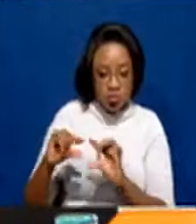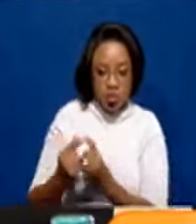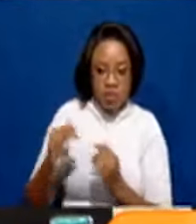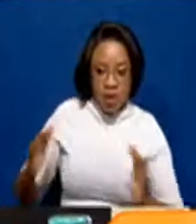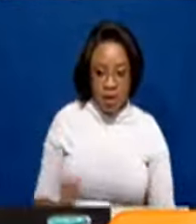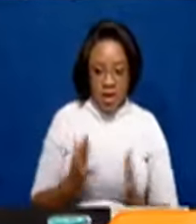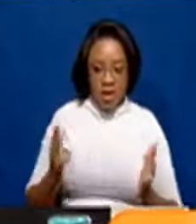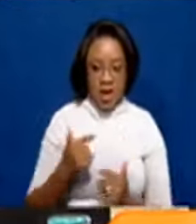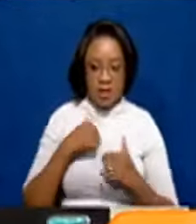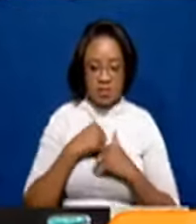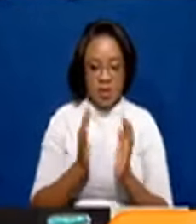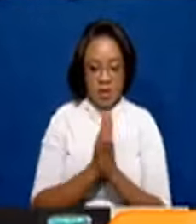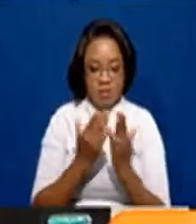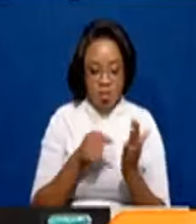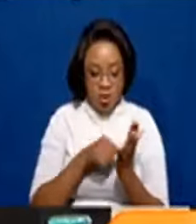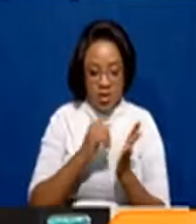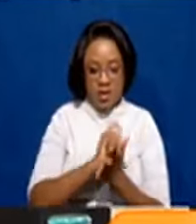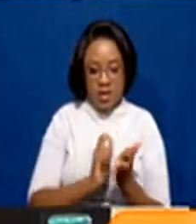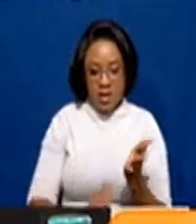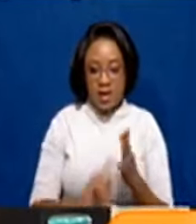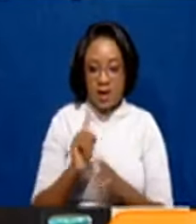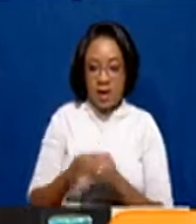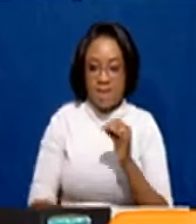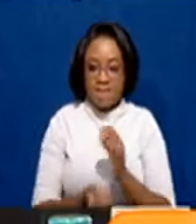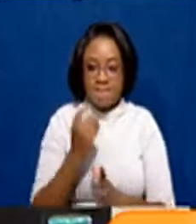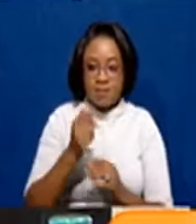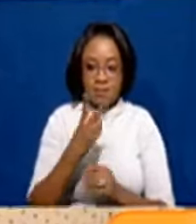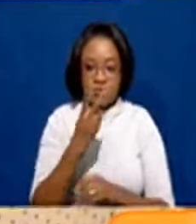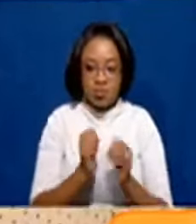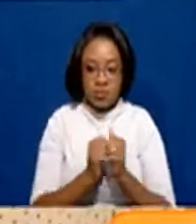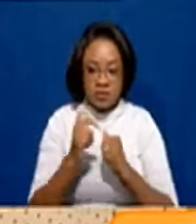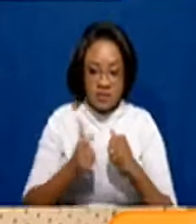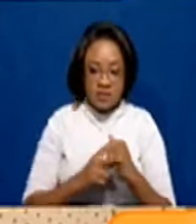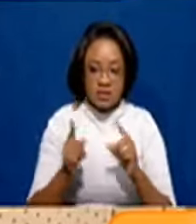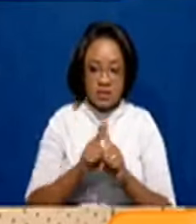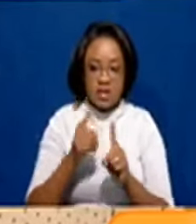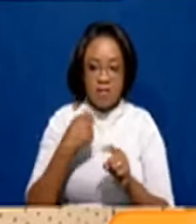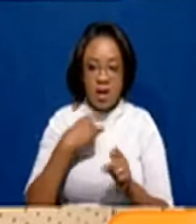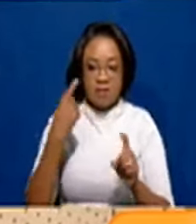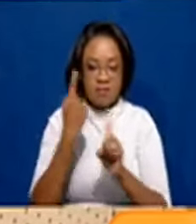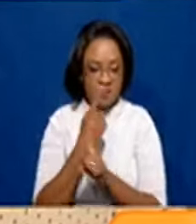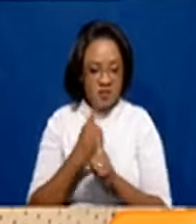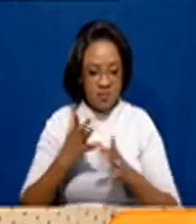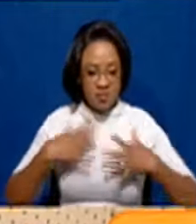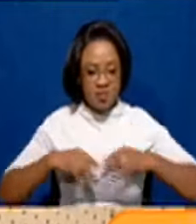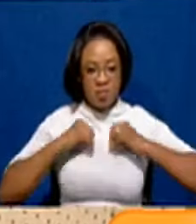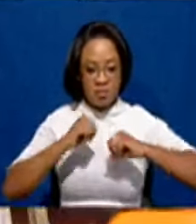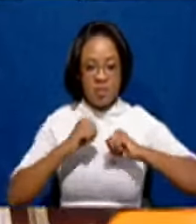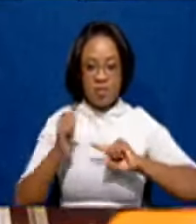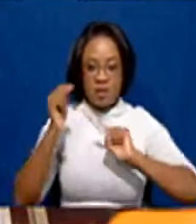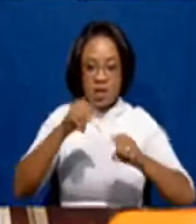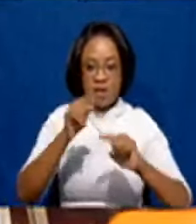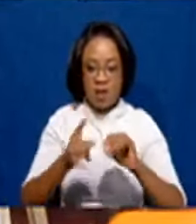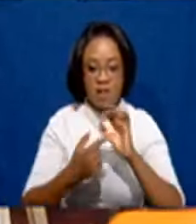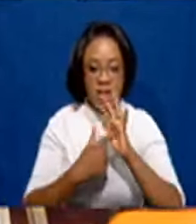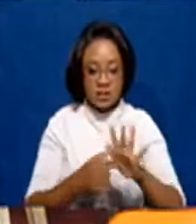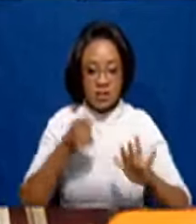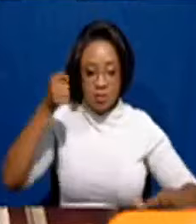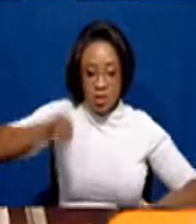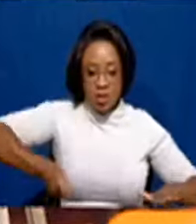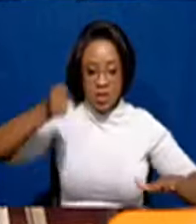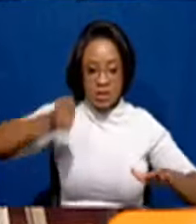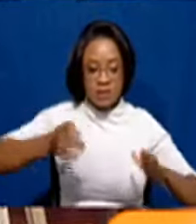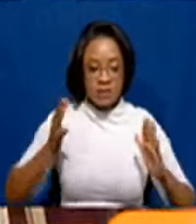book. Formed in 2017, MV90 boasts a number of prominent members, including Supreme Court Judge Isaac